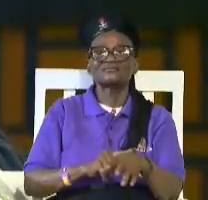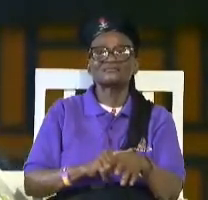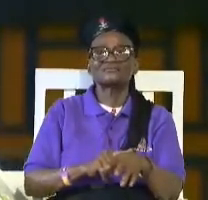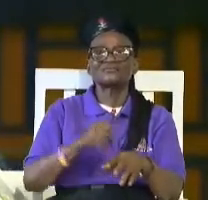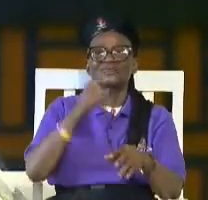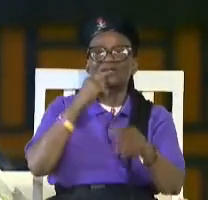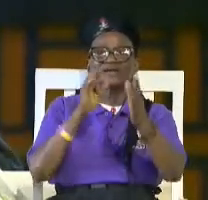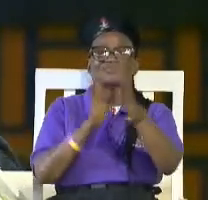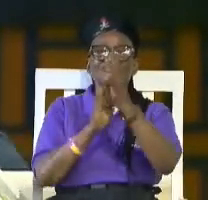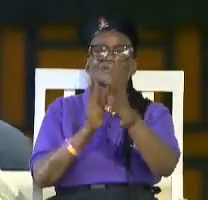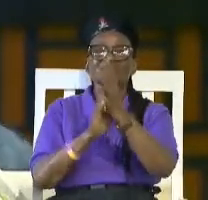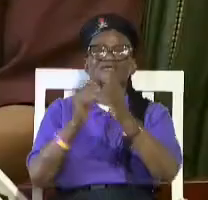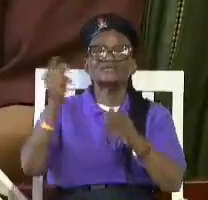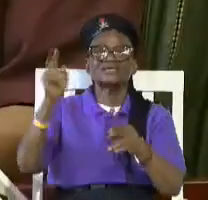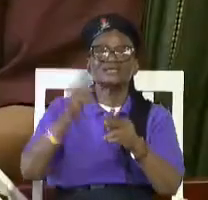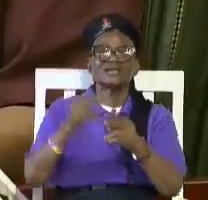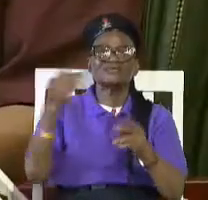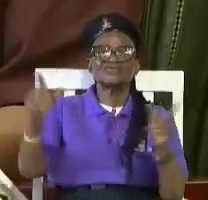Praise the name of the Lord.